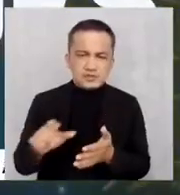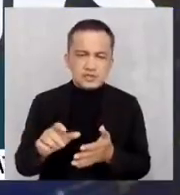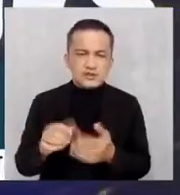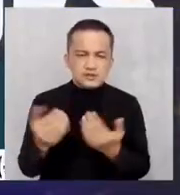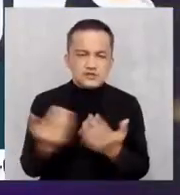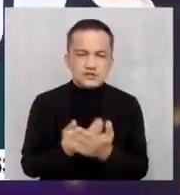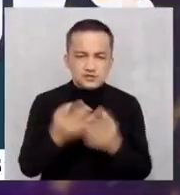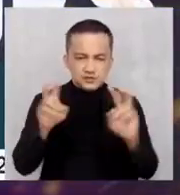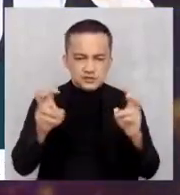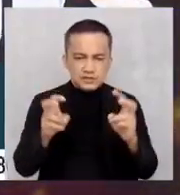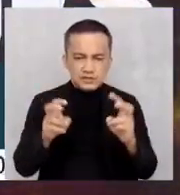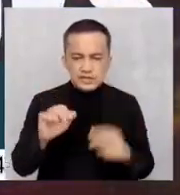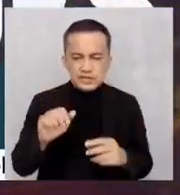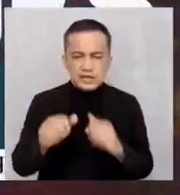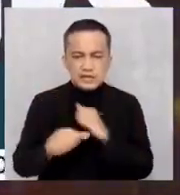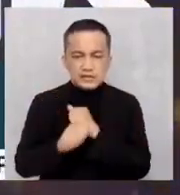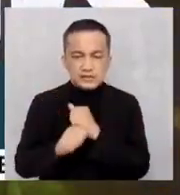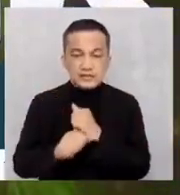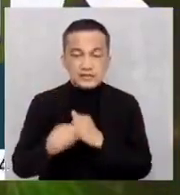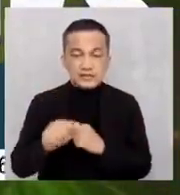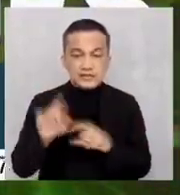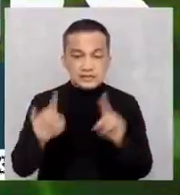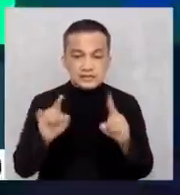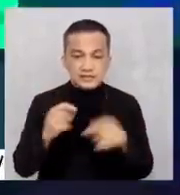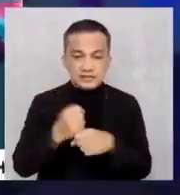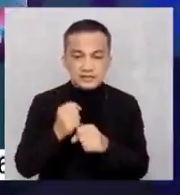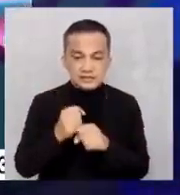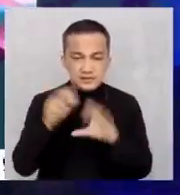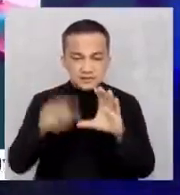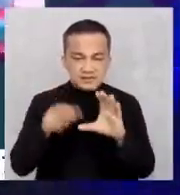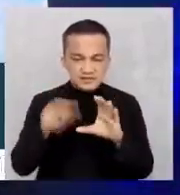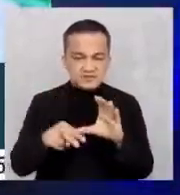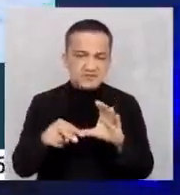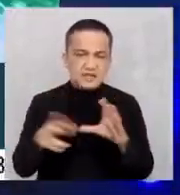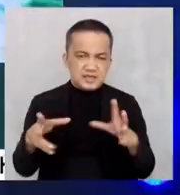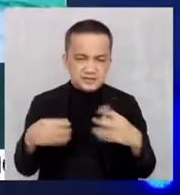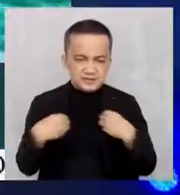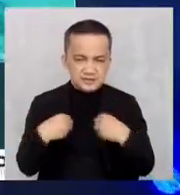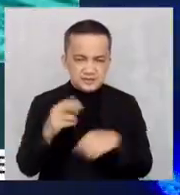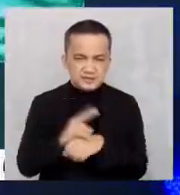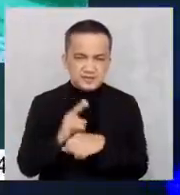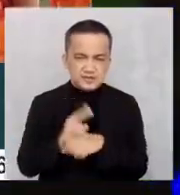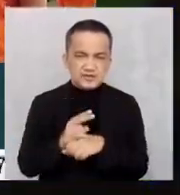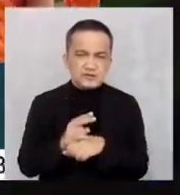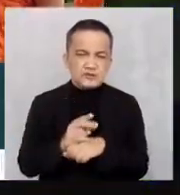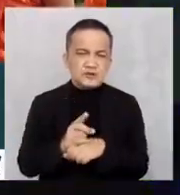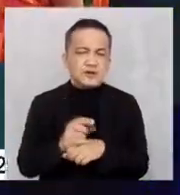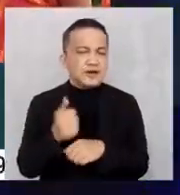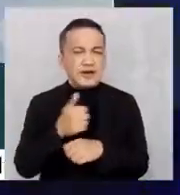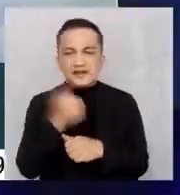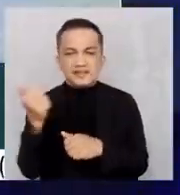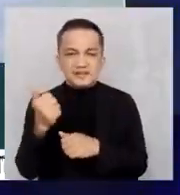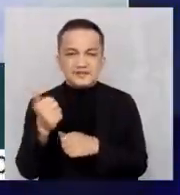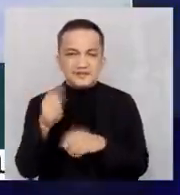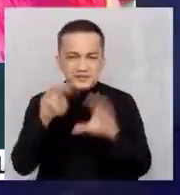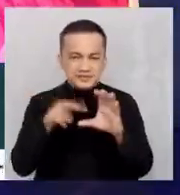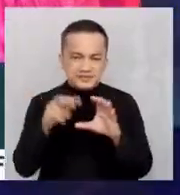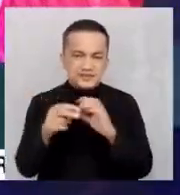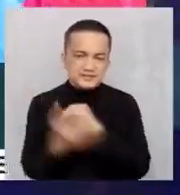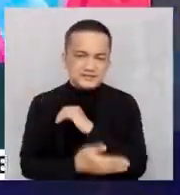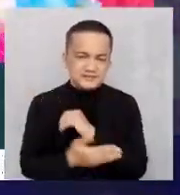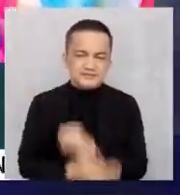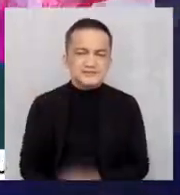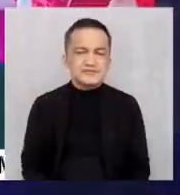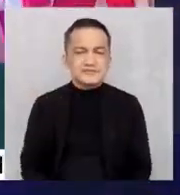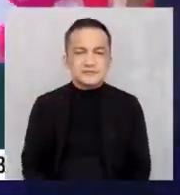the ad agency that created a promotional video for the campaign admitted to using stock footage of other countries. The tourism